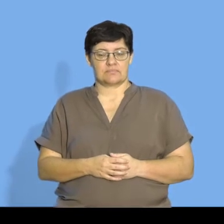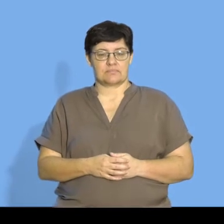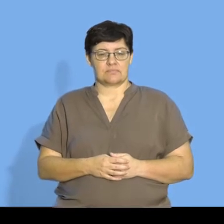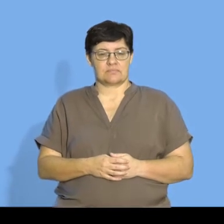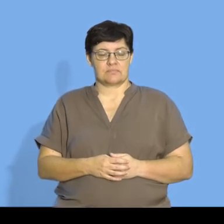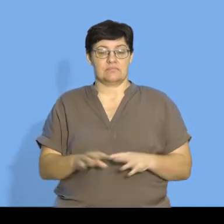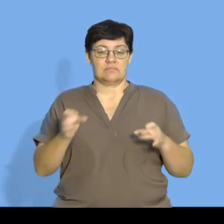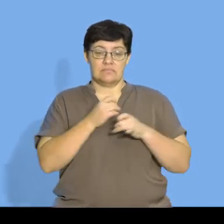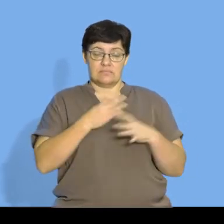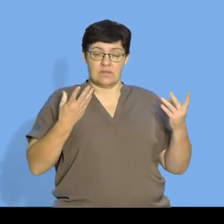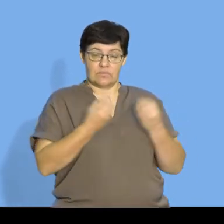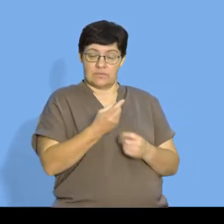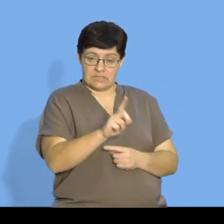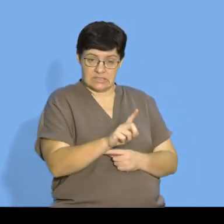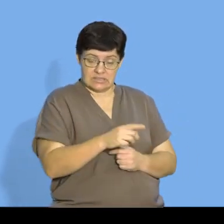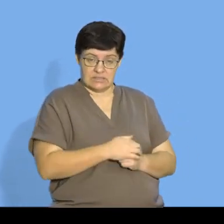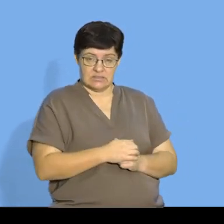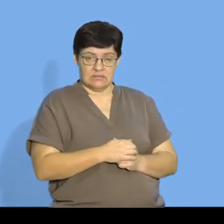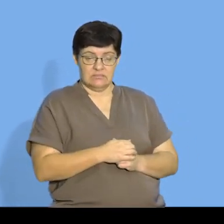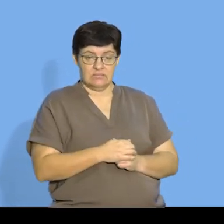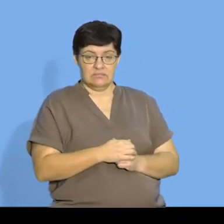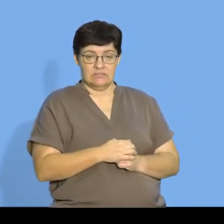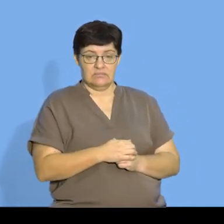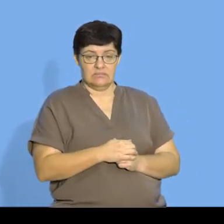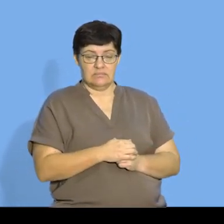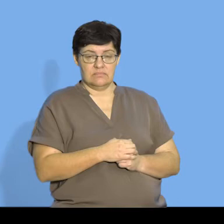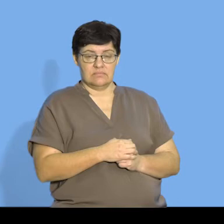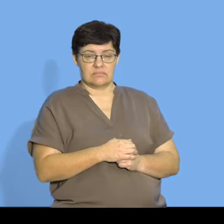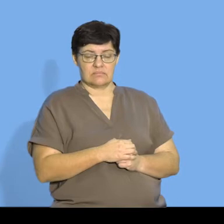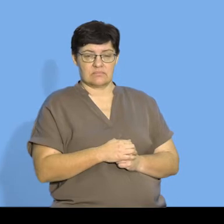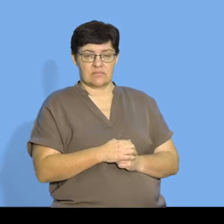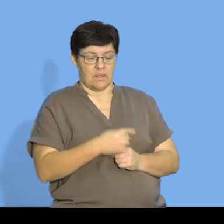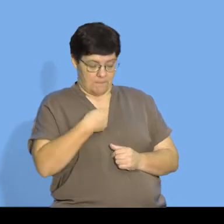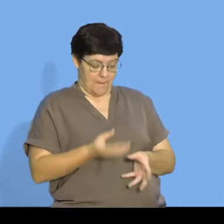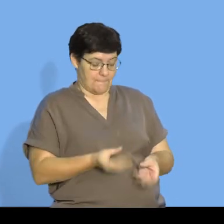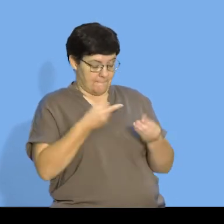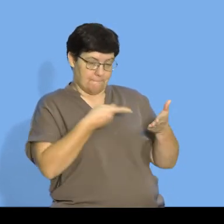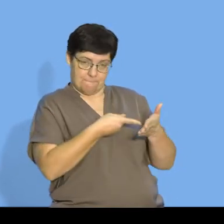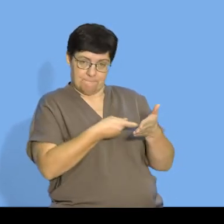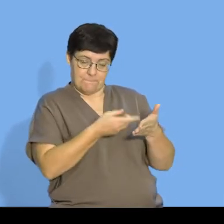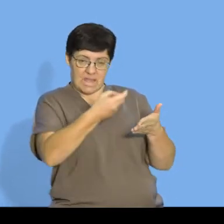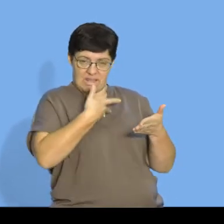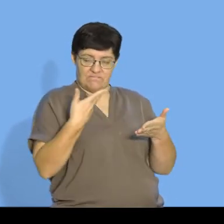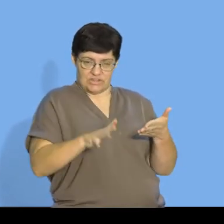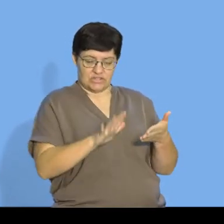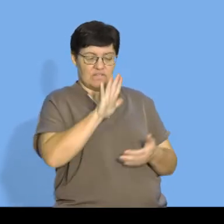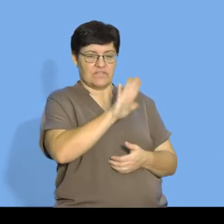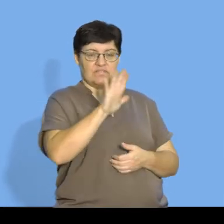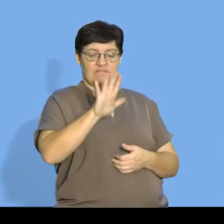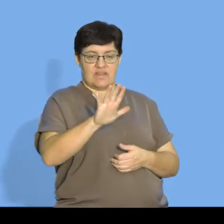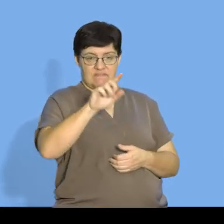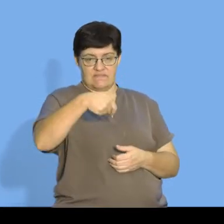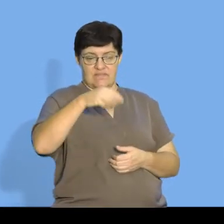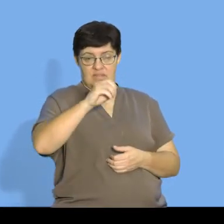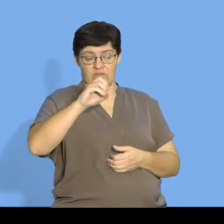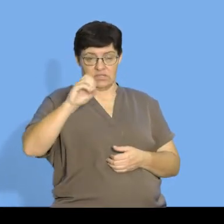Right? Here we go. You start off by taking the figure that you have already, which was